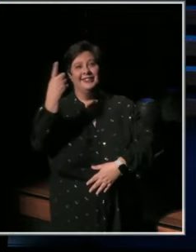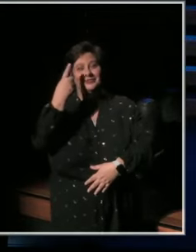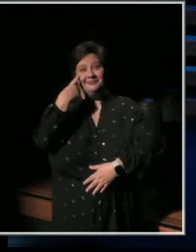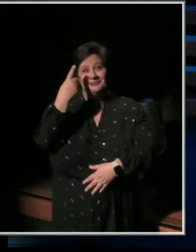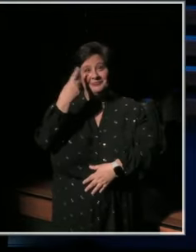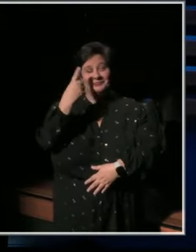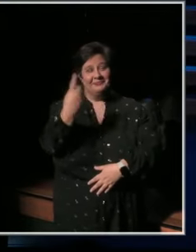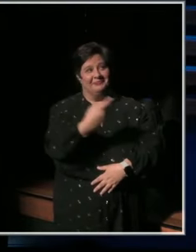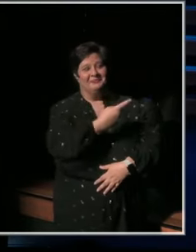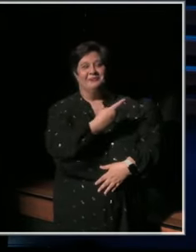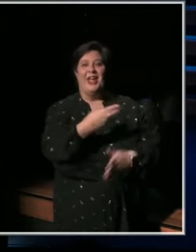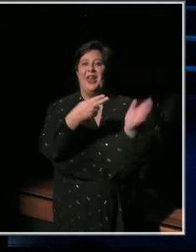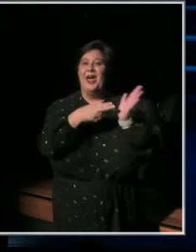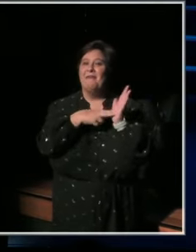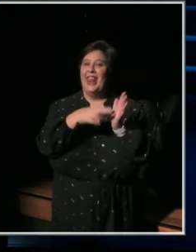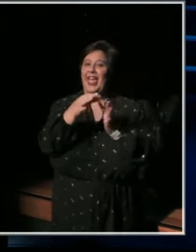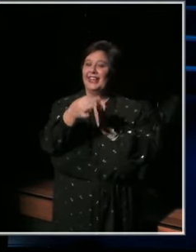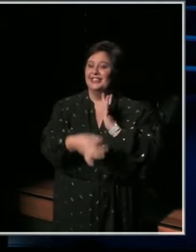Let's see the